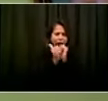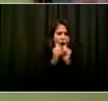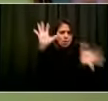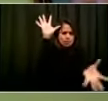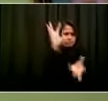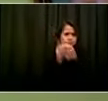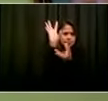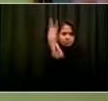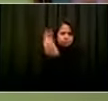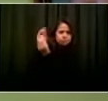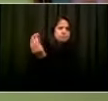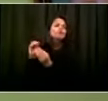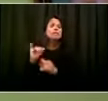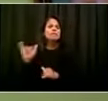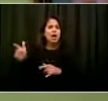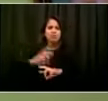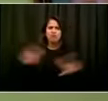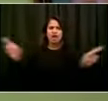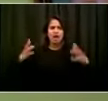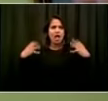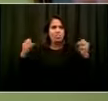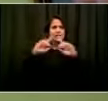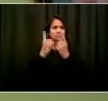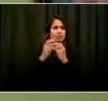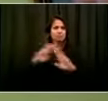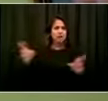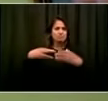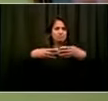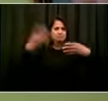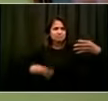a significant and important increase. Dr. Choksi.